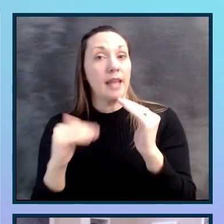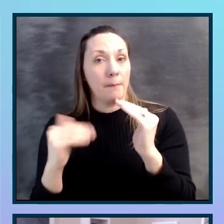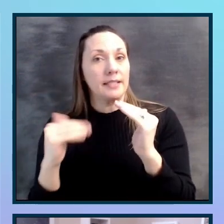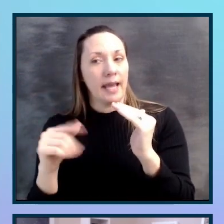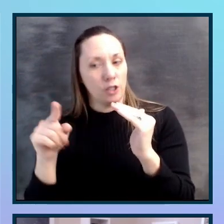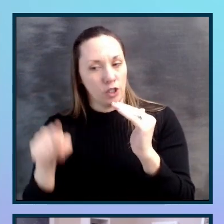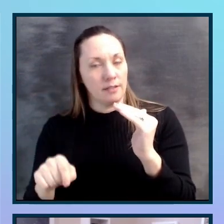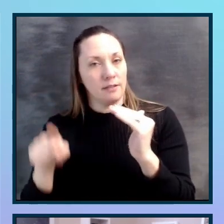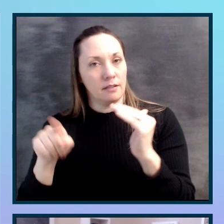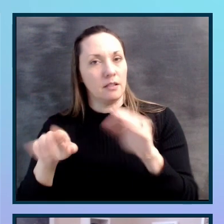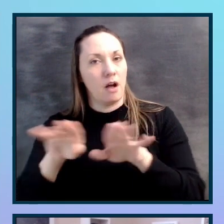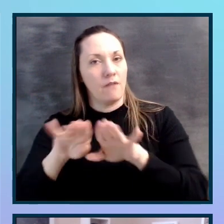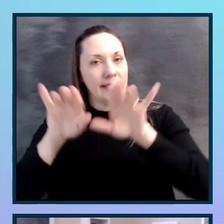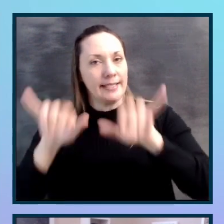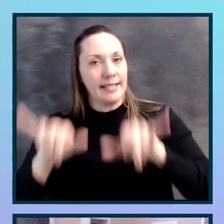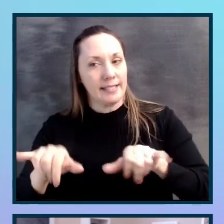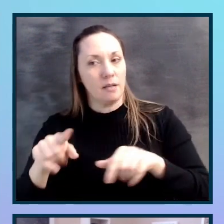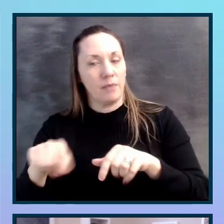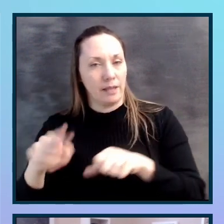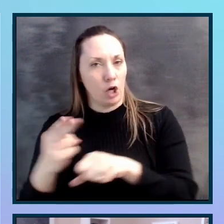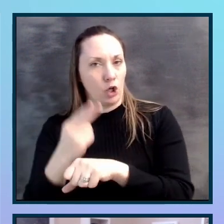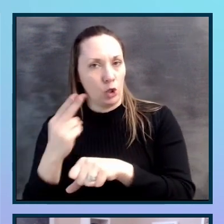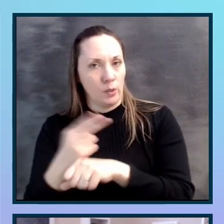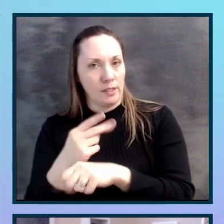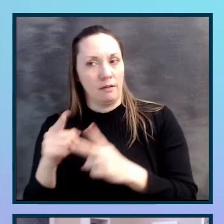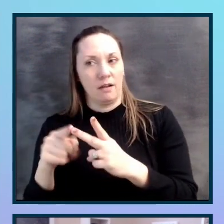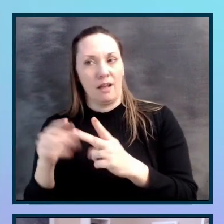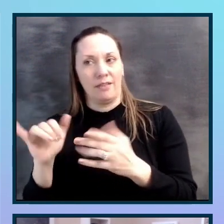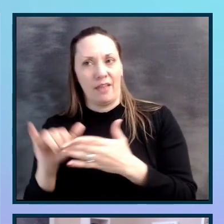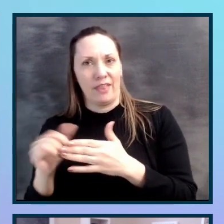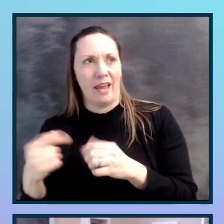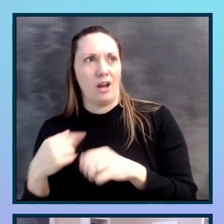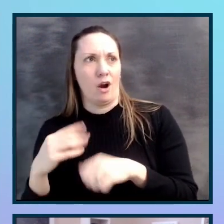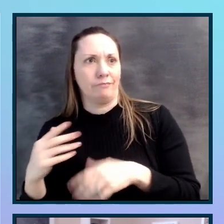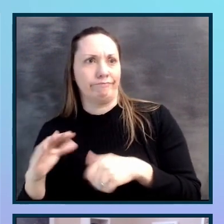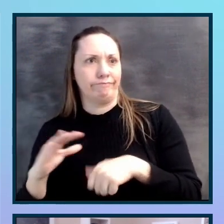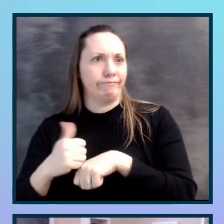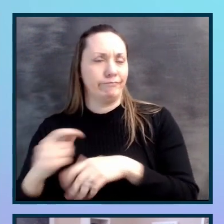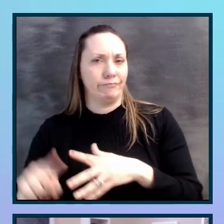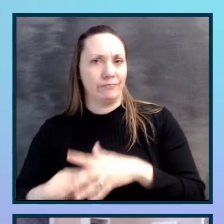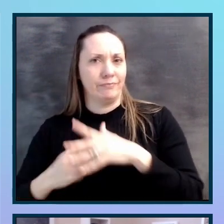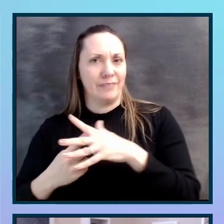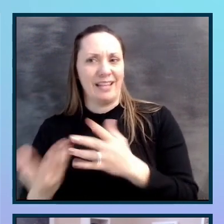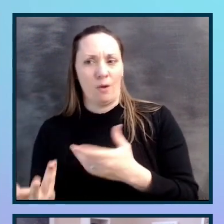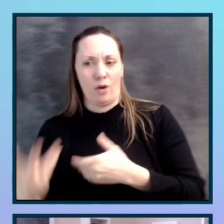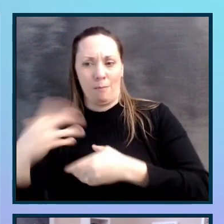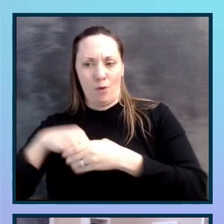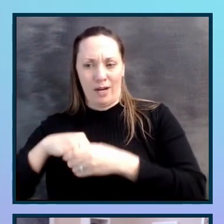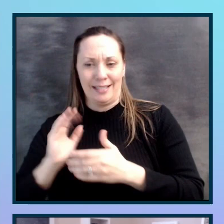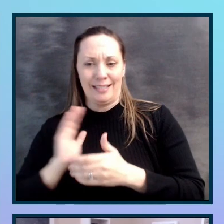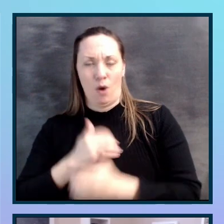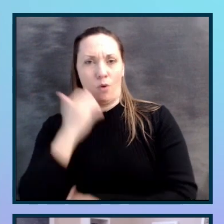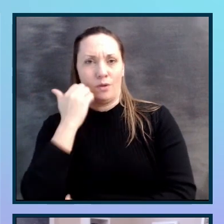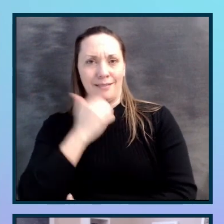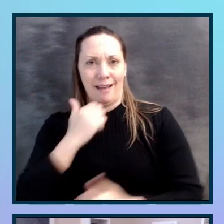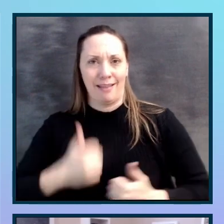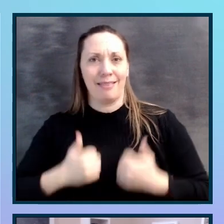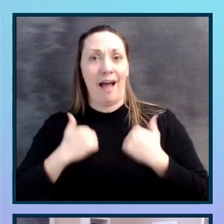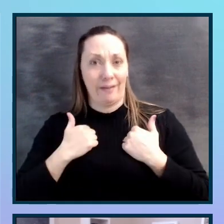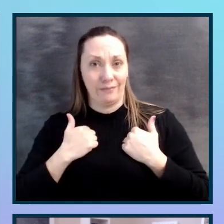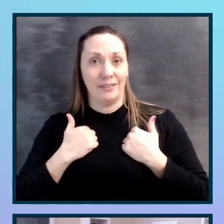of a system that they are using, that they are implementing, that we are implementing into our daily lives, into our